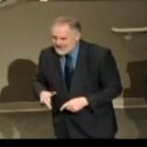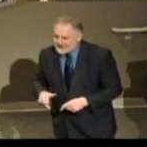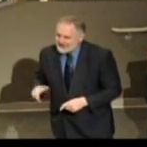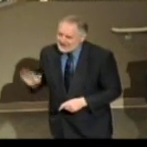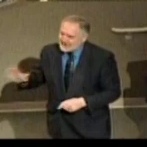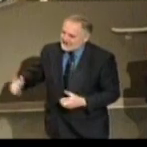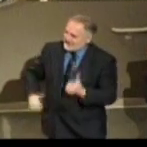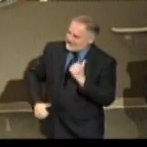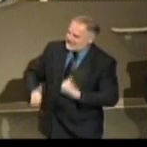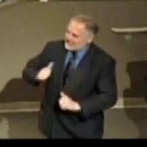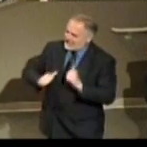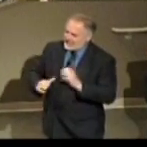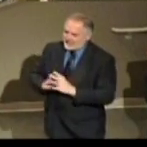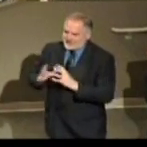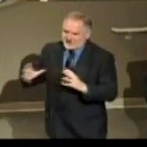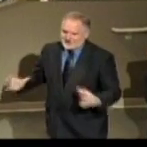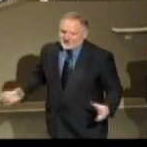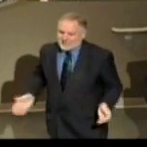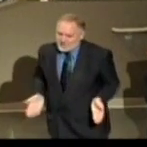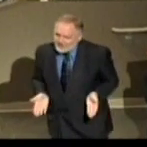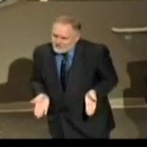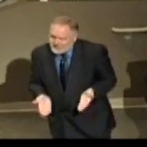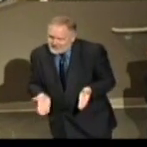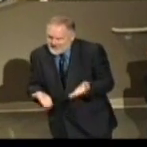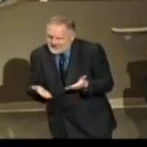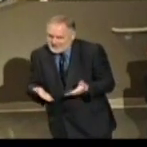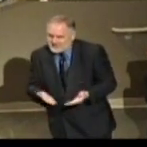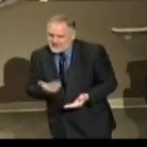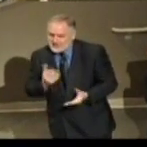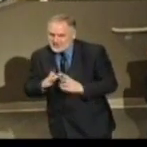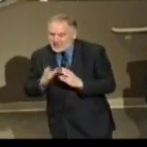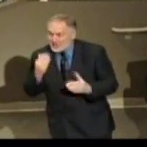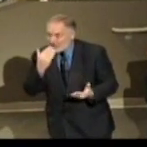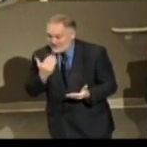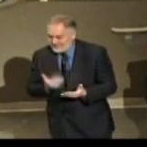His act was so persuasive, it was so good,